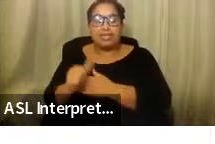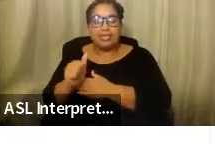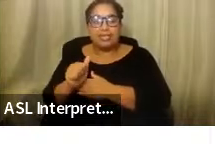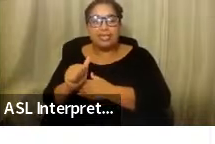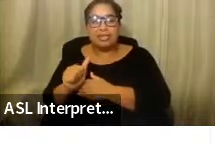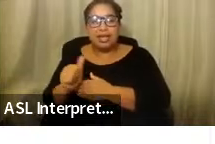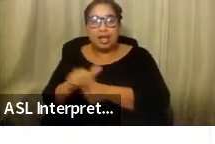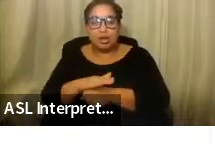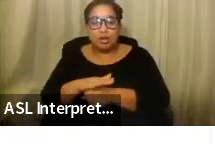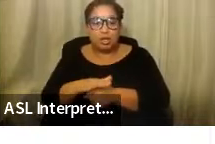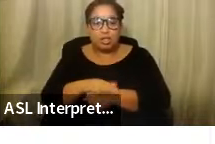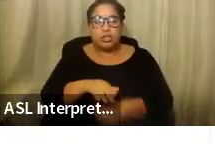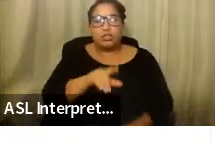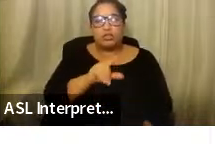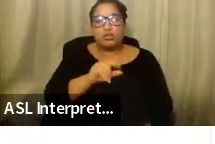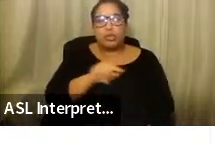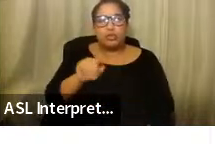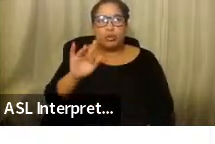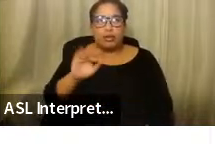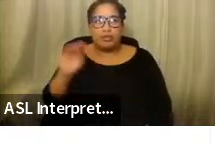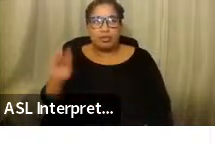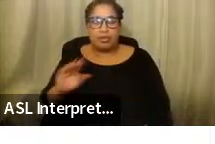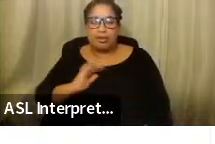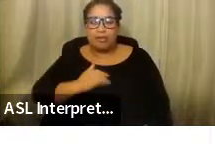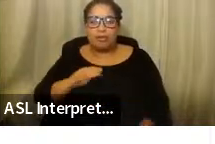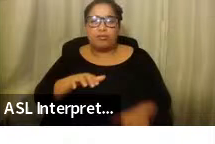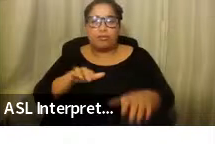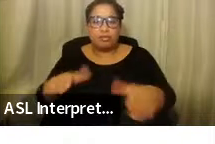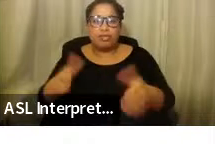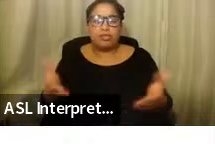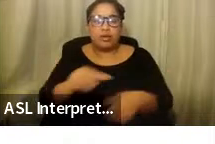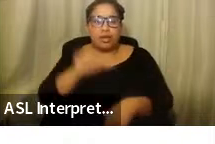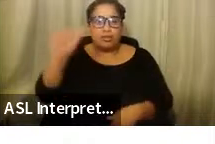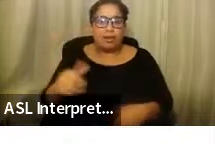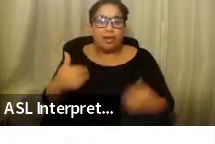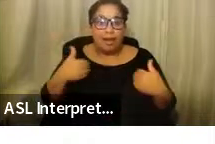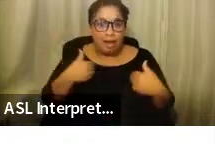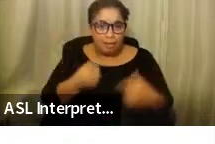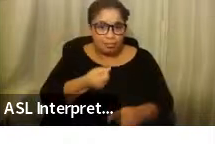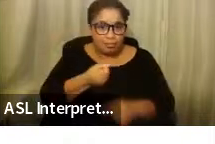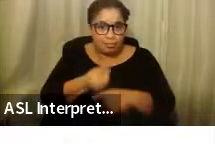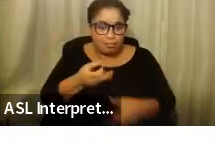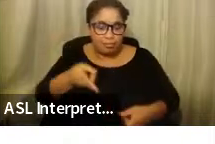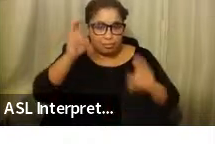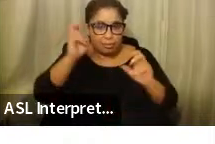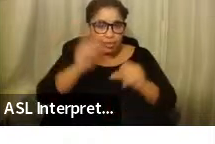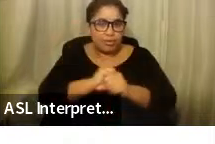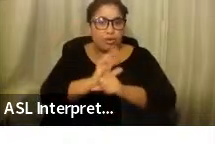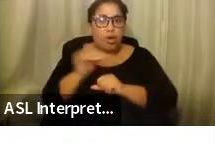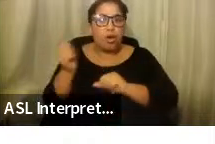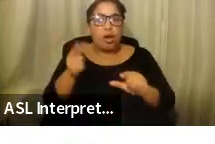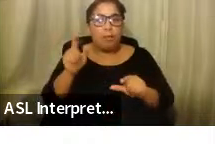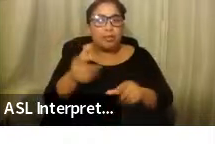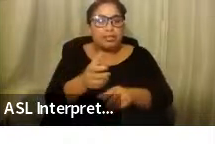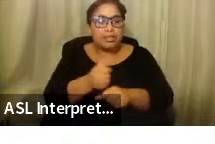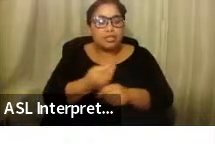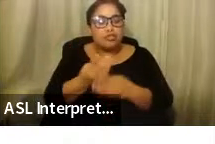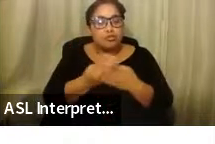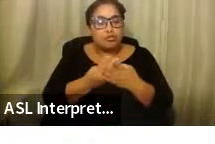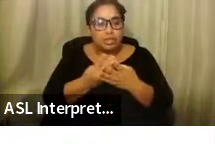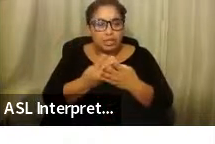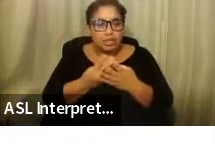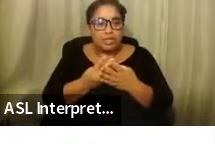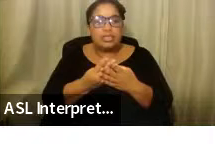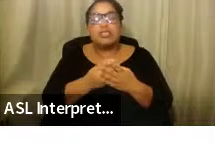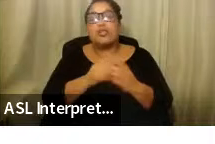Now it's 20 to 25% of our population in Alameda County has COVID. Everyone has to get a COVID screen, so they have to go